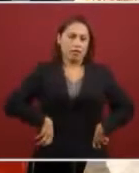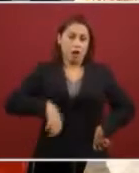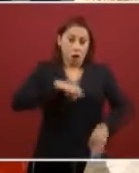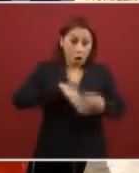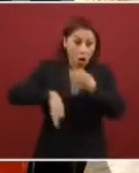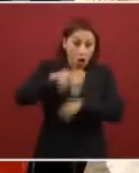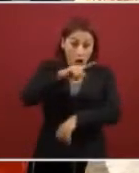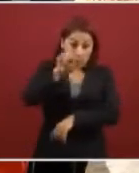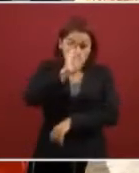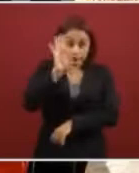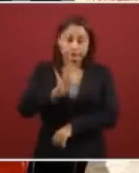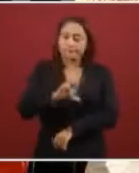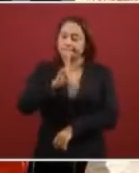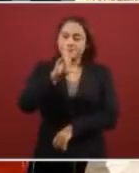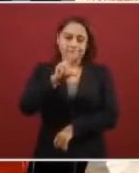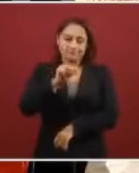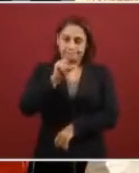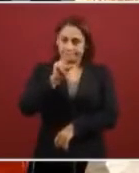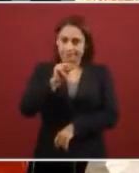son